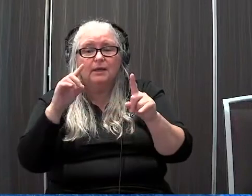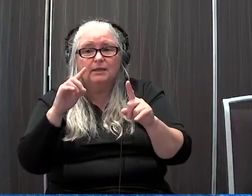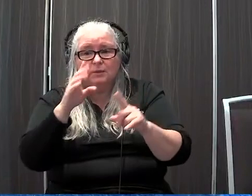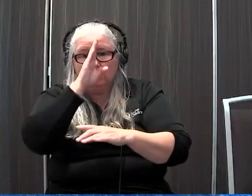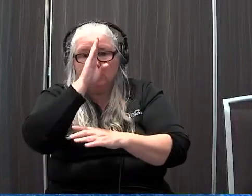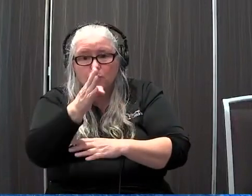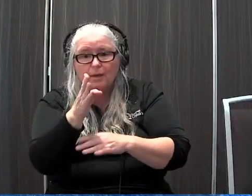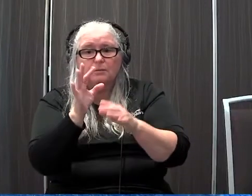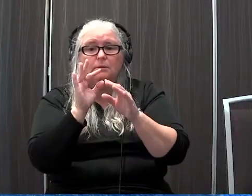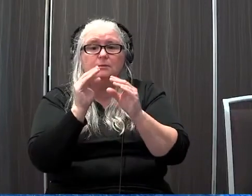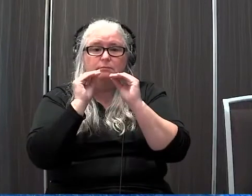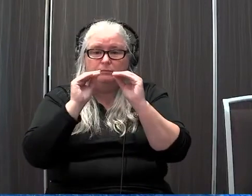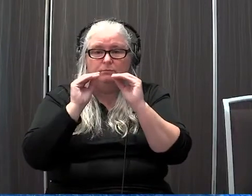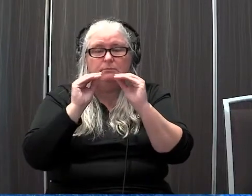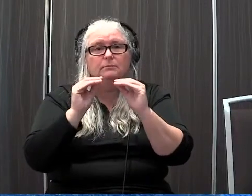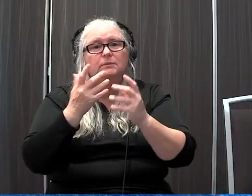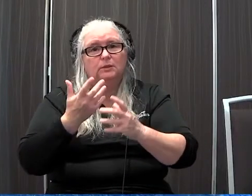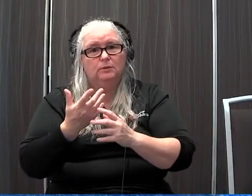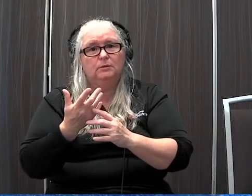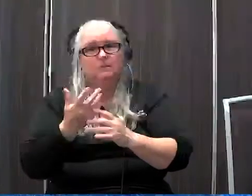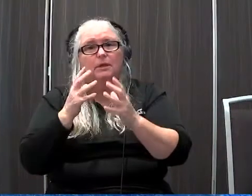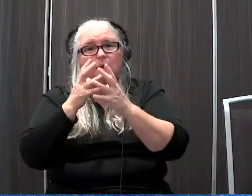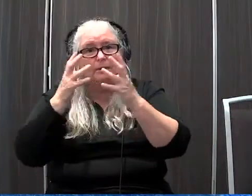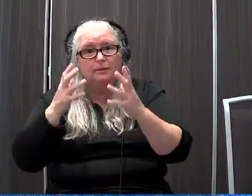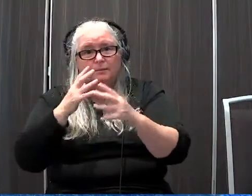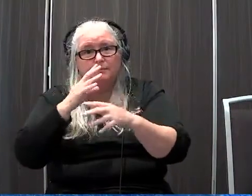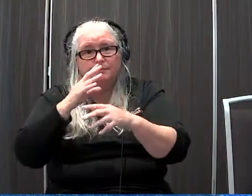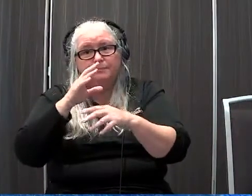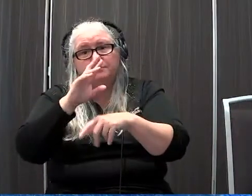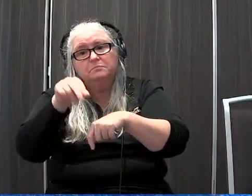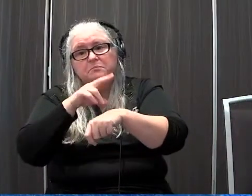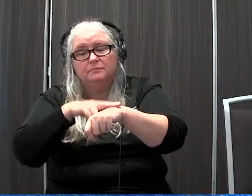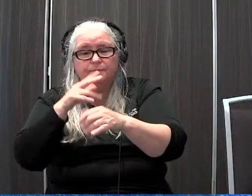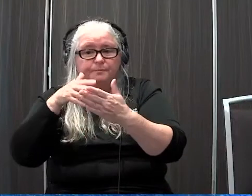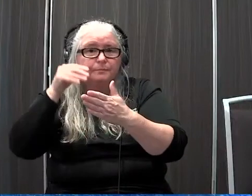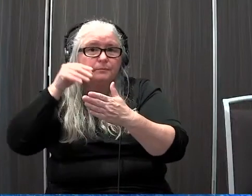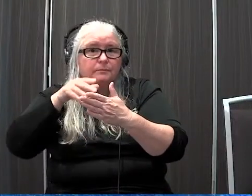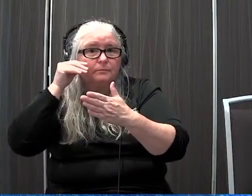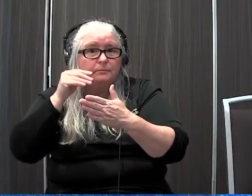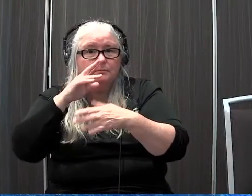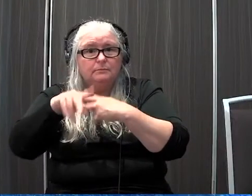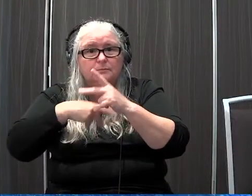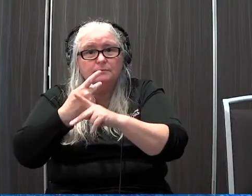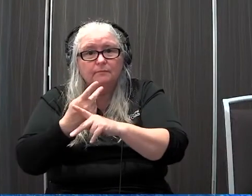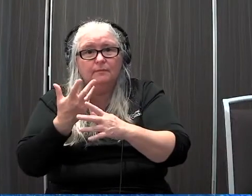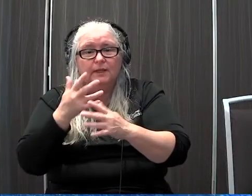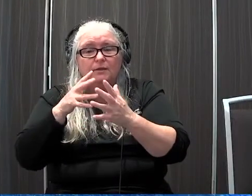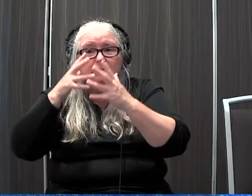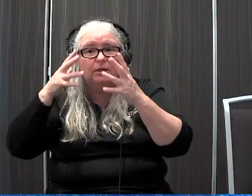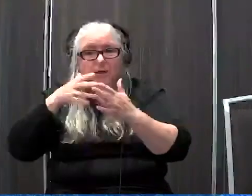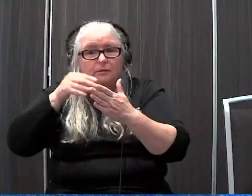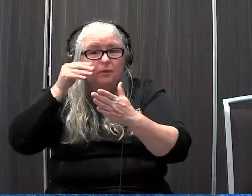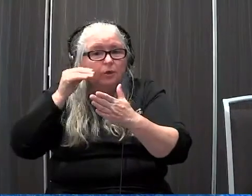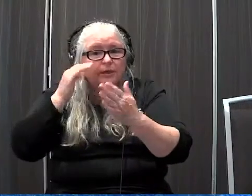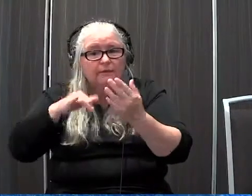lot of typical learning styles for people with typically developing senses is there's a lot of learning that happens incidentally,